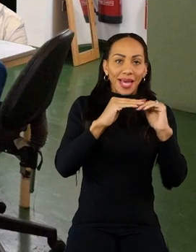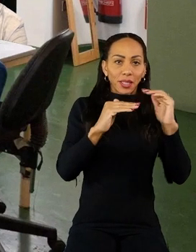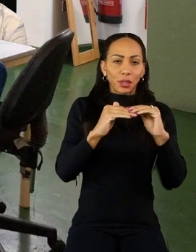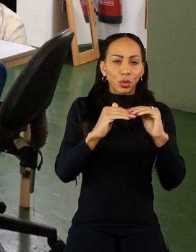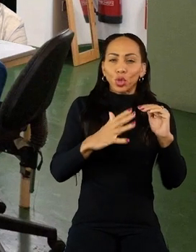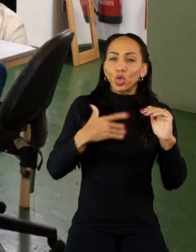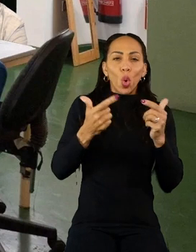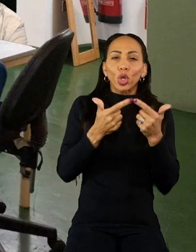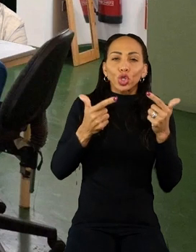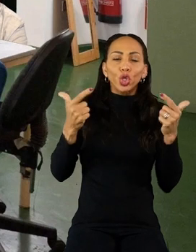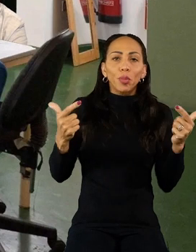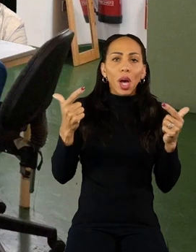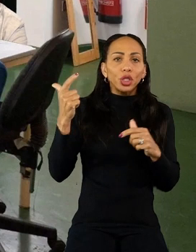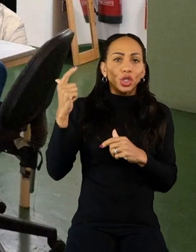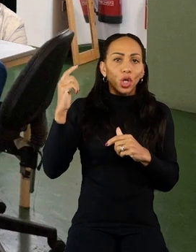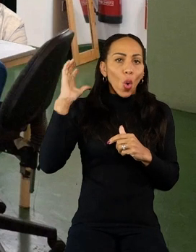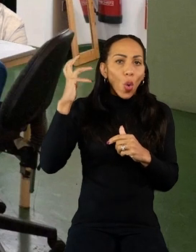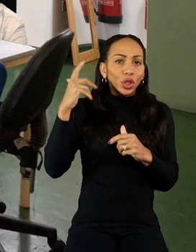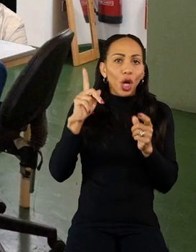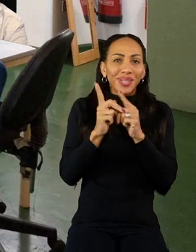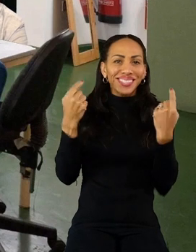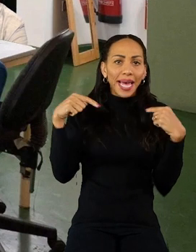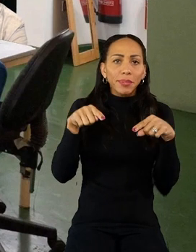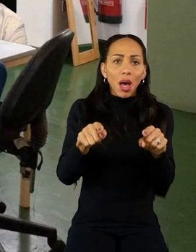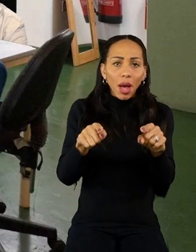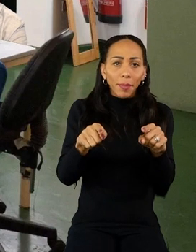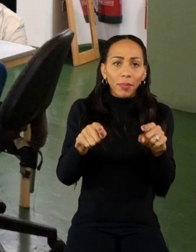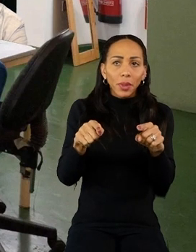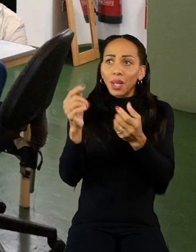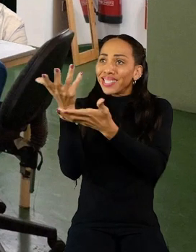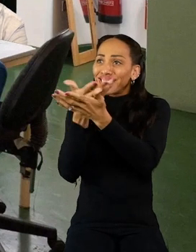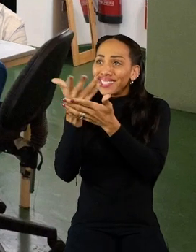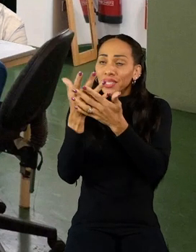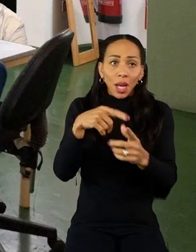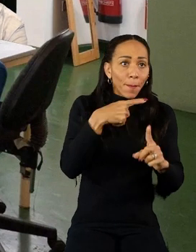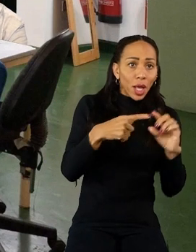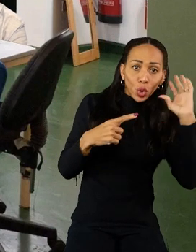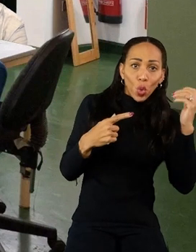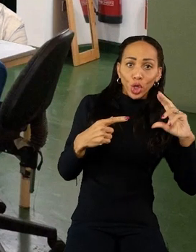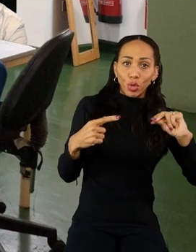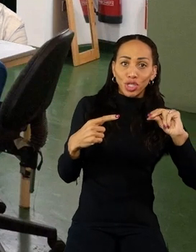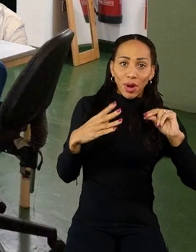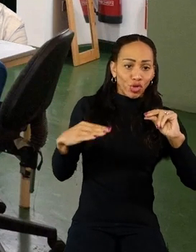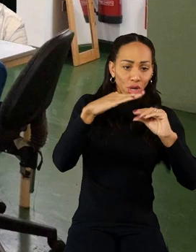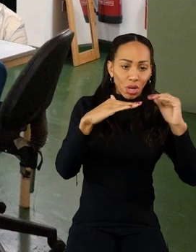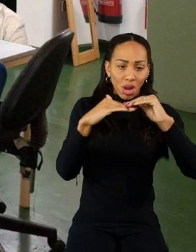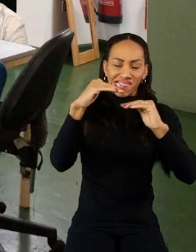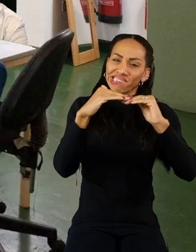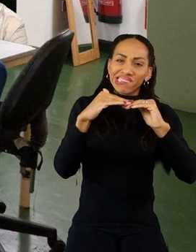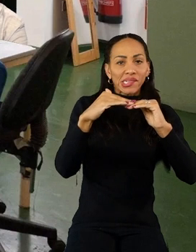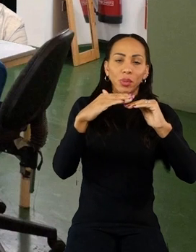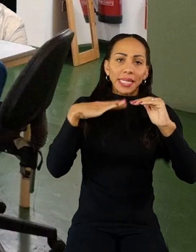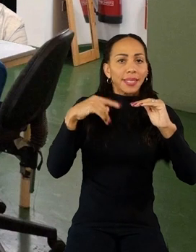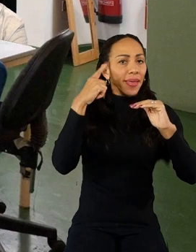audio at the same time. You know, it's difficult to overlay audio, to have overlaid audio. If you've got dialogue taking